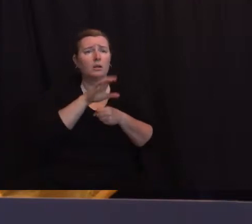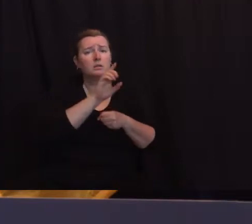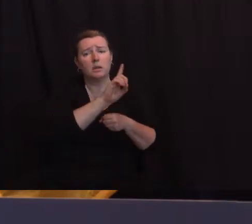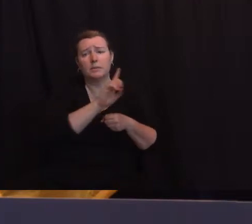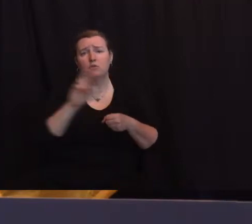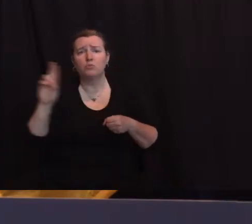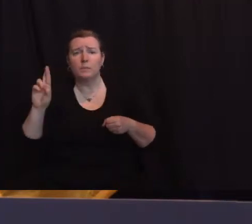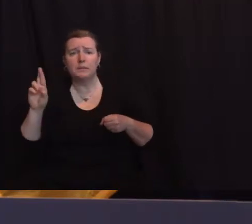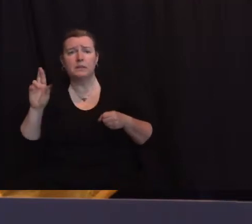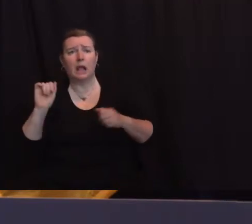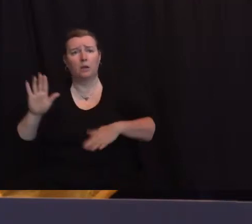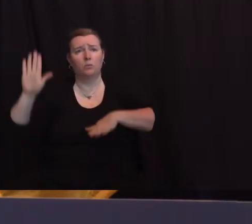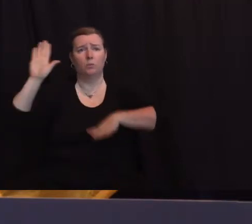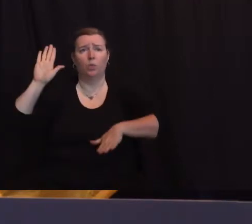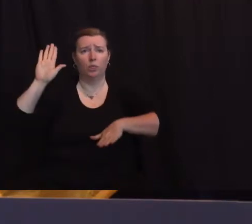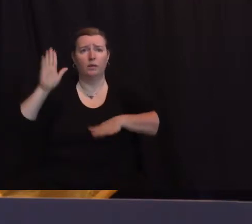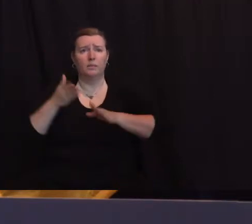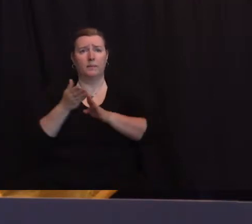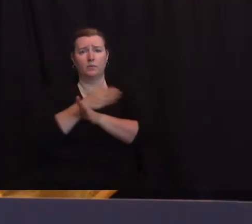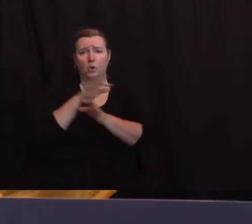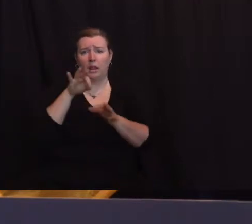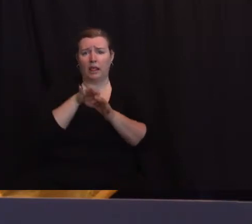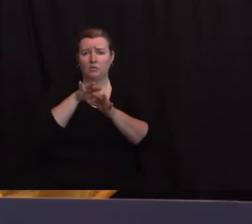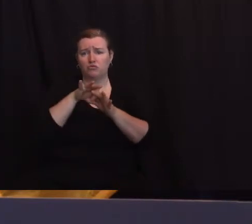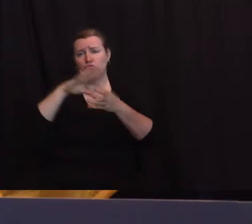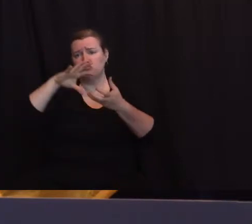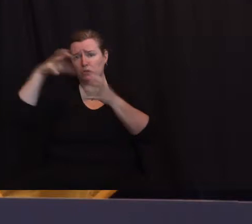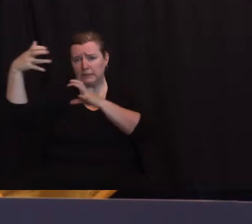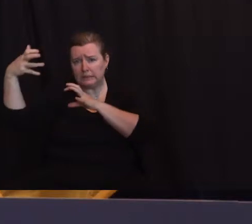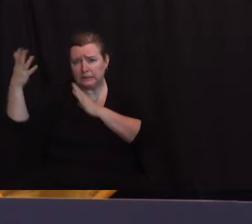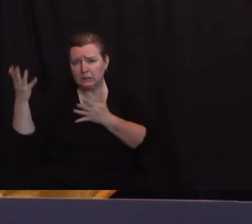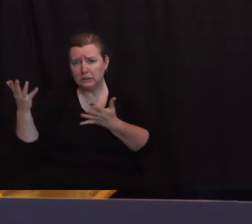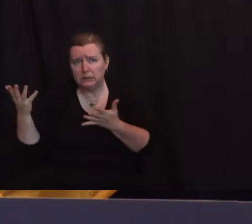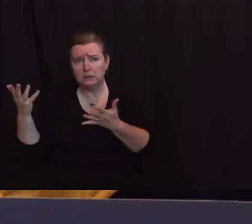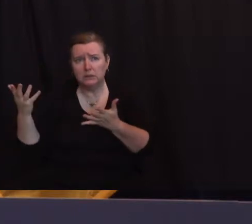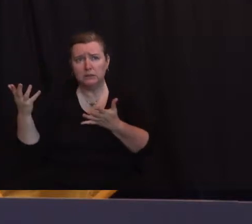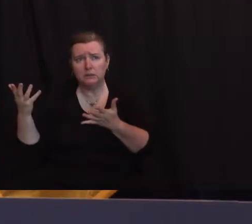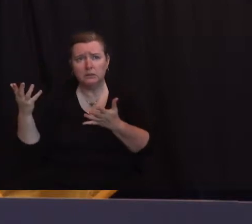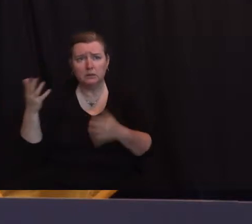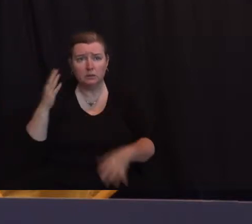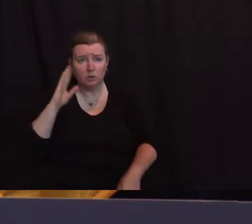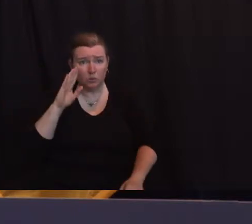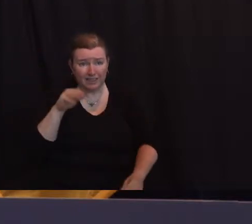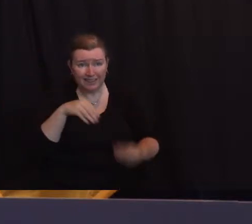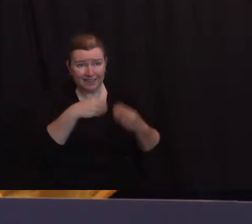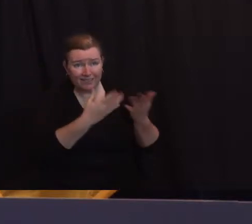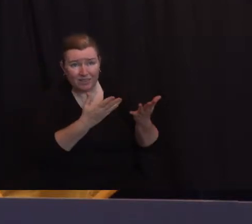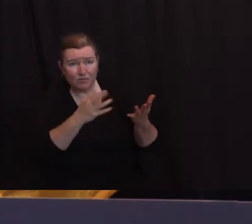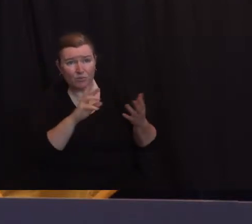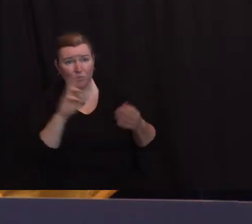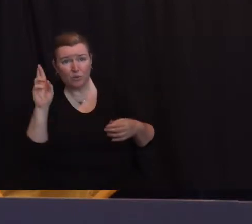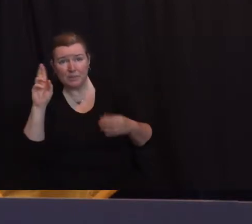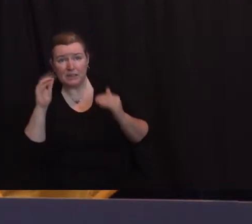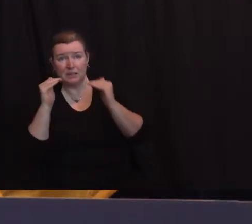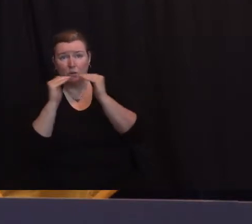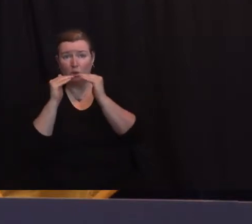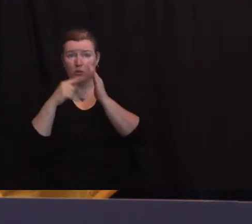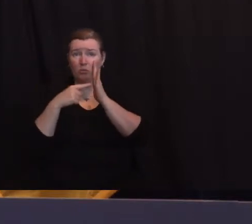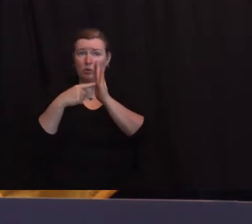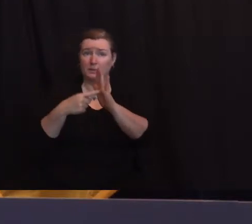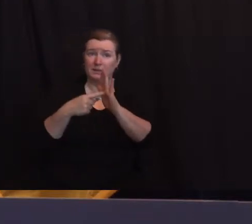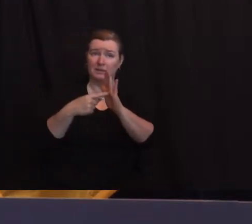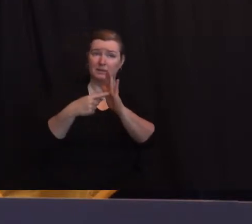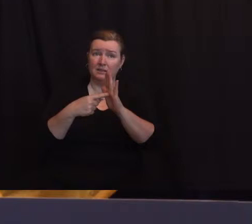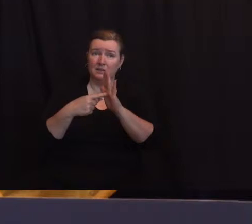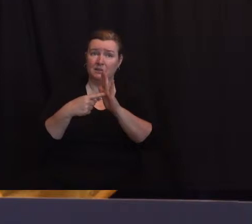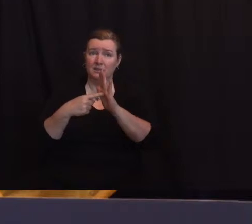certified. Next, any intention to give Republicans equal representation on the New Jersey Election Law Enforcement Commission now